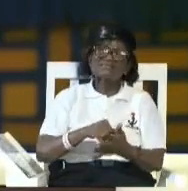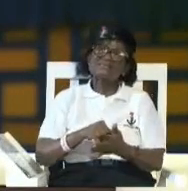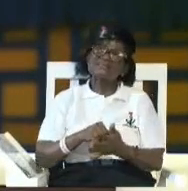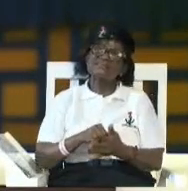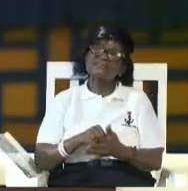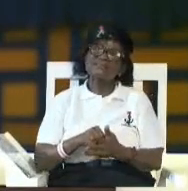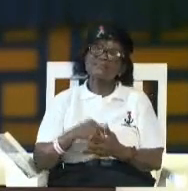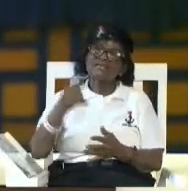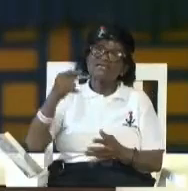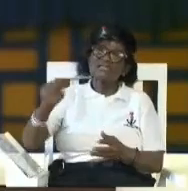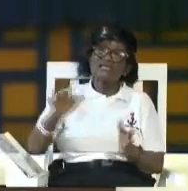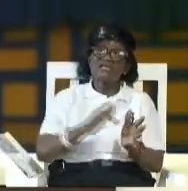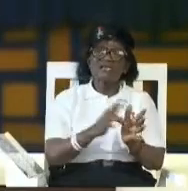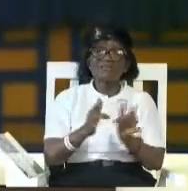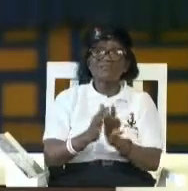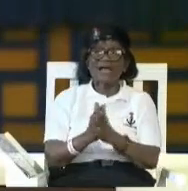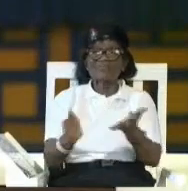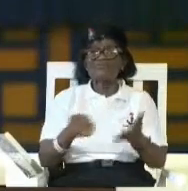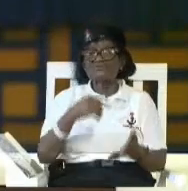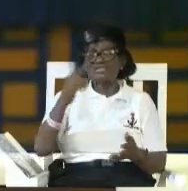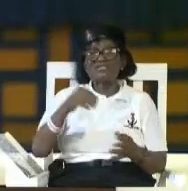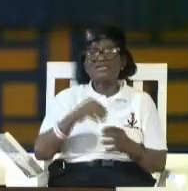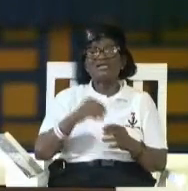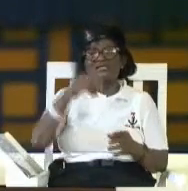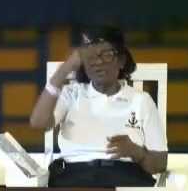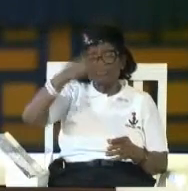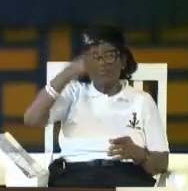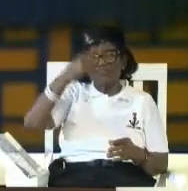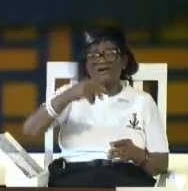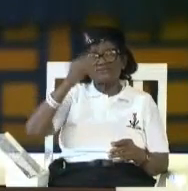The Bible says in Proverbs chapter 4 verse 23,